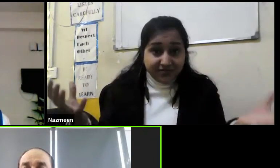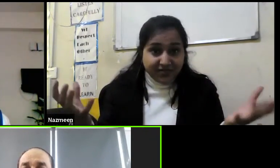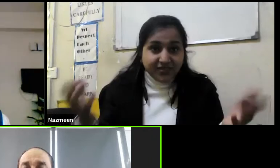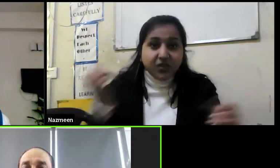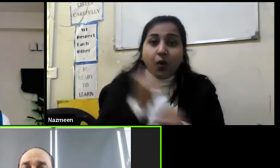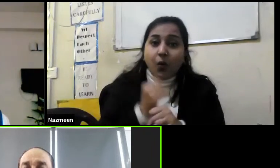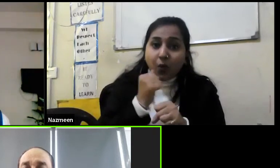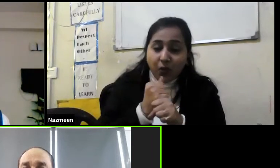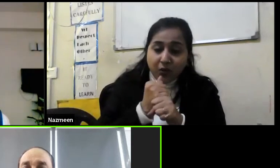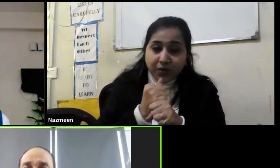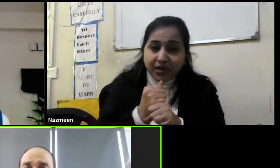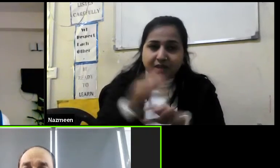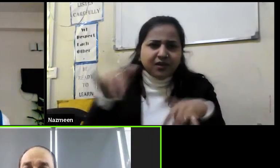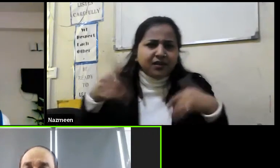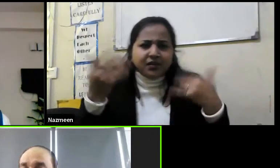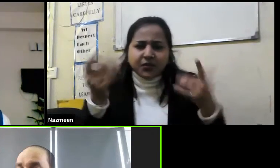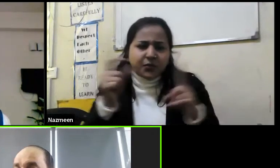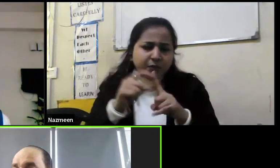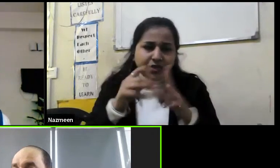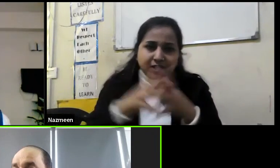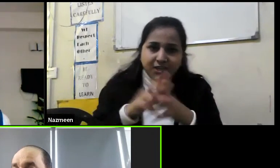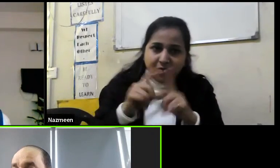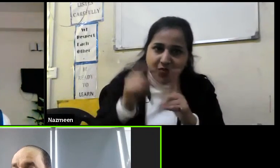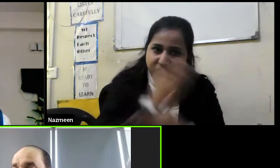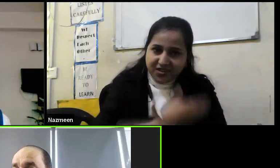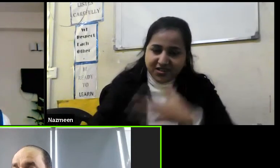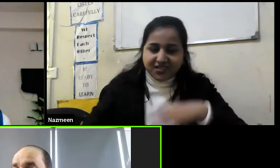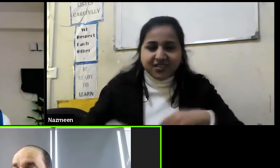government for PWDs.